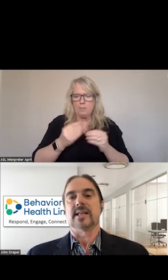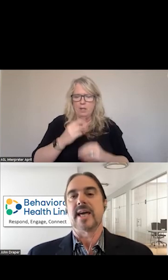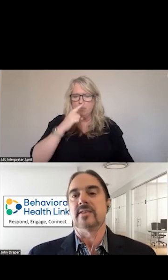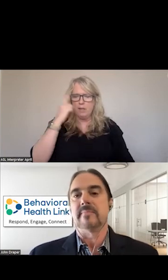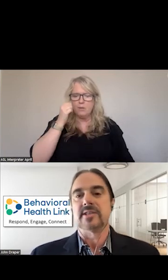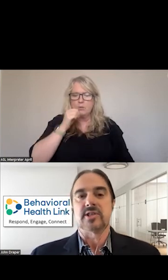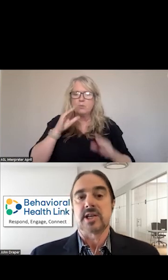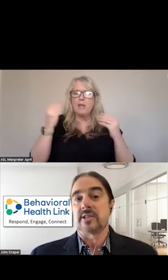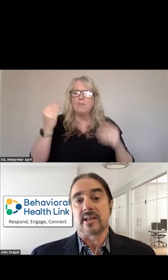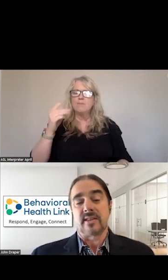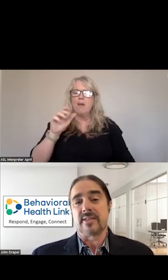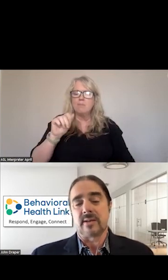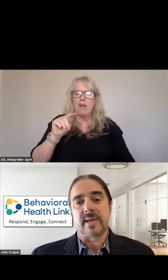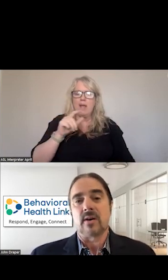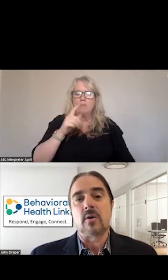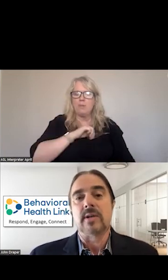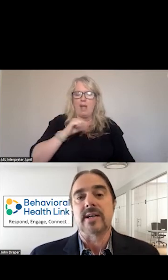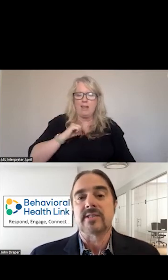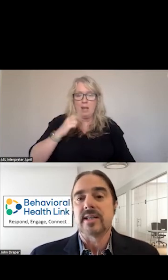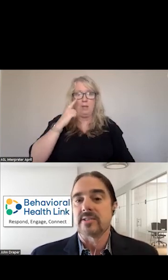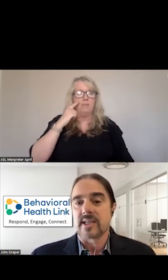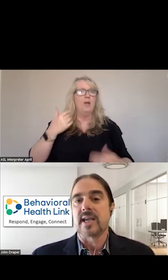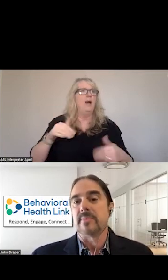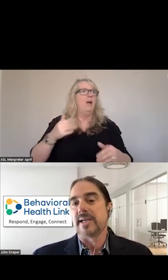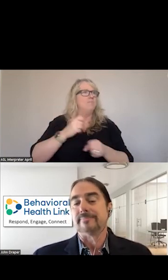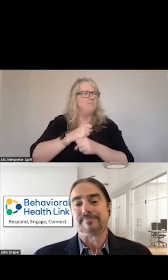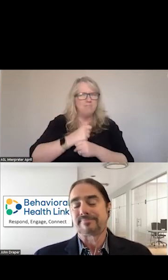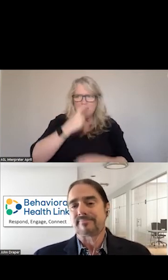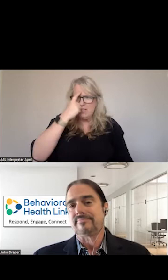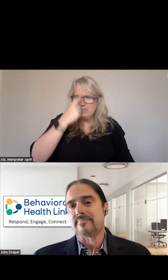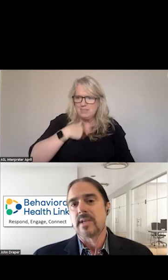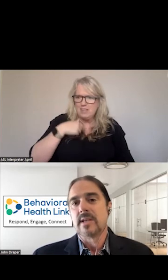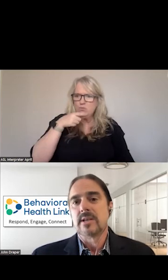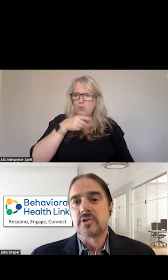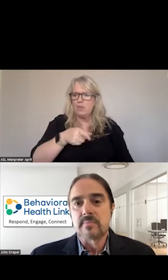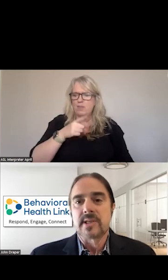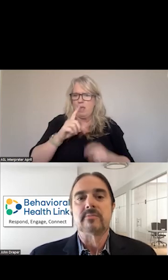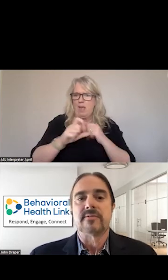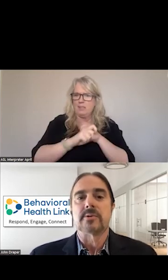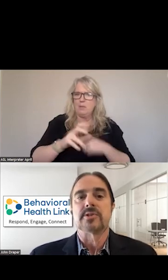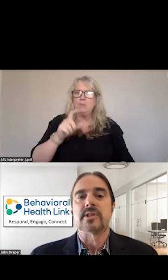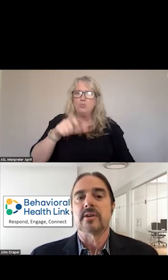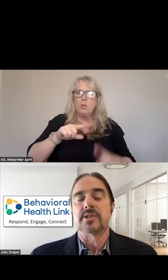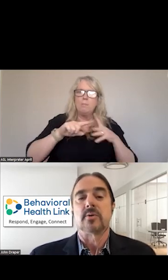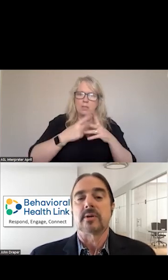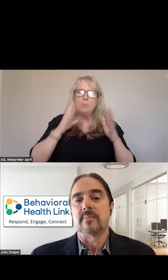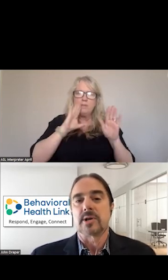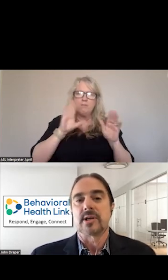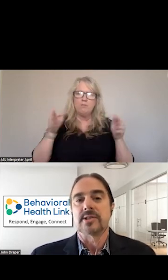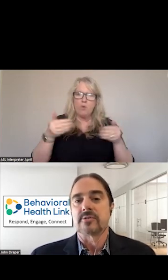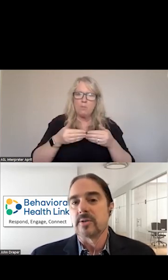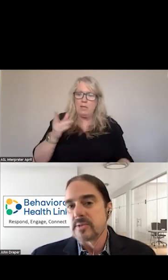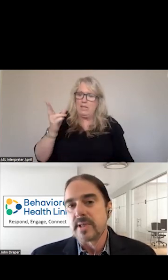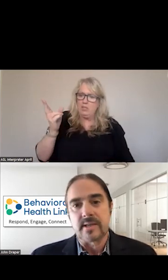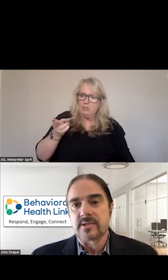from Atlanta that made a suggestion that I thought made a whole lot of sense. That the campaign should begin with focusing on historically